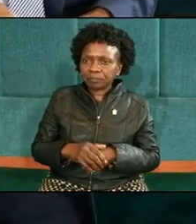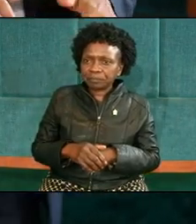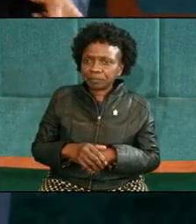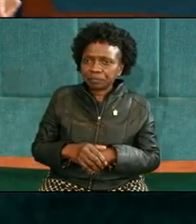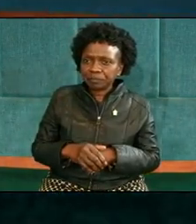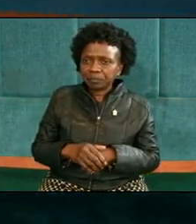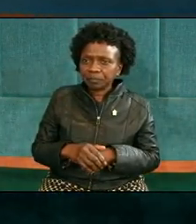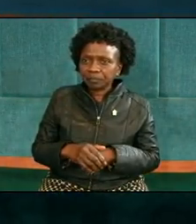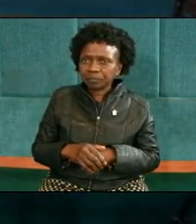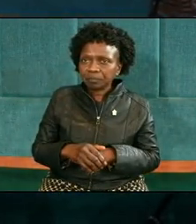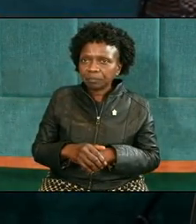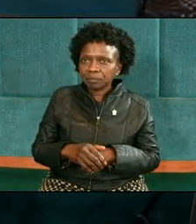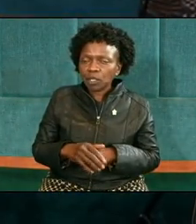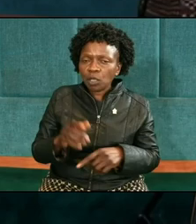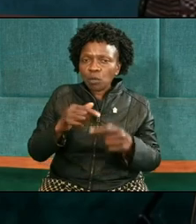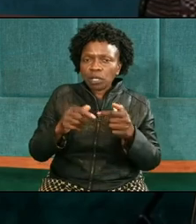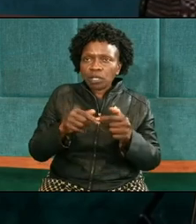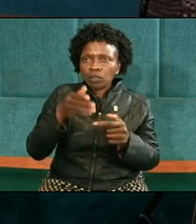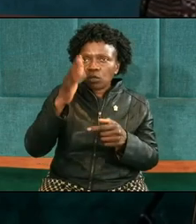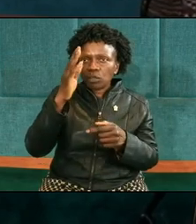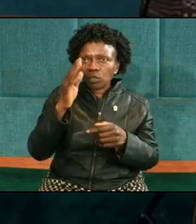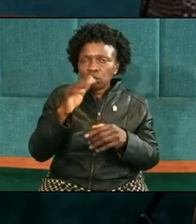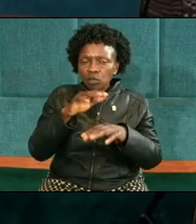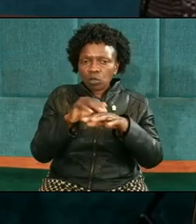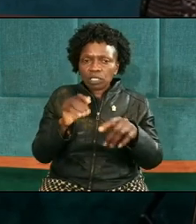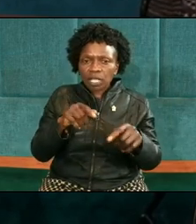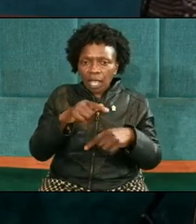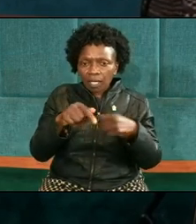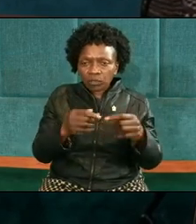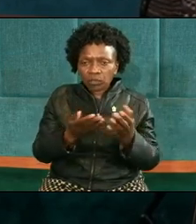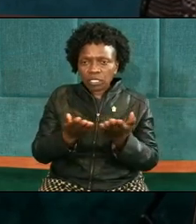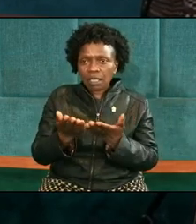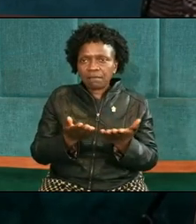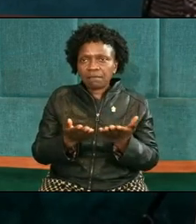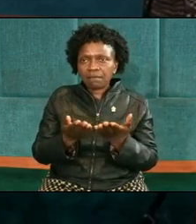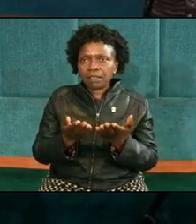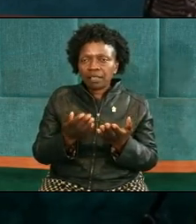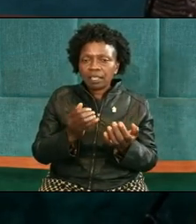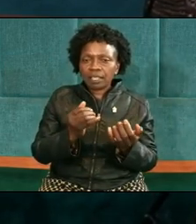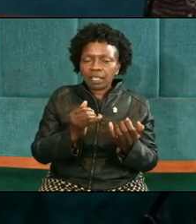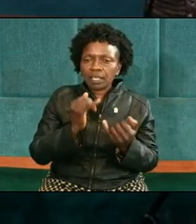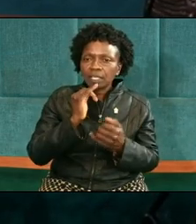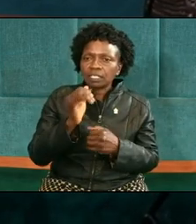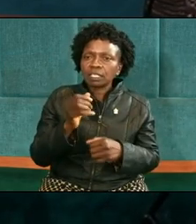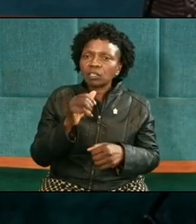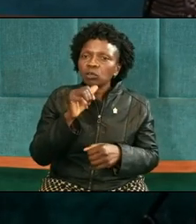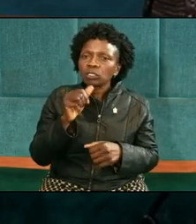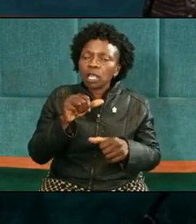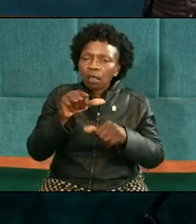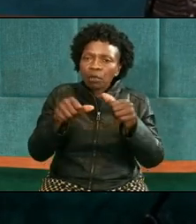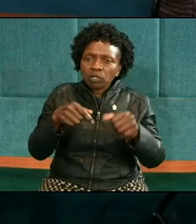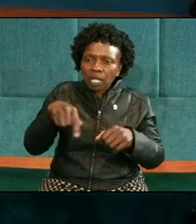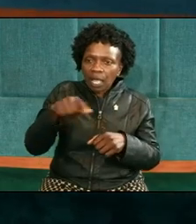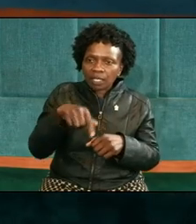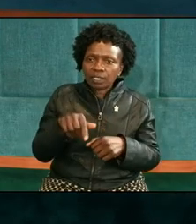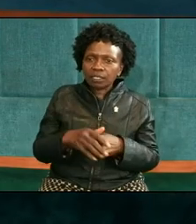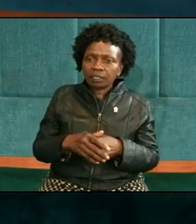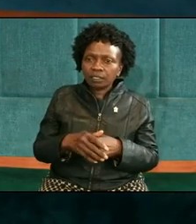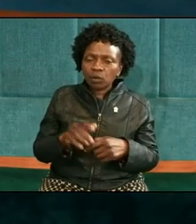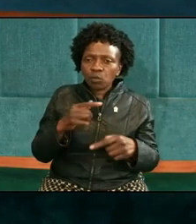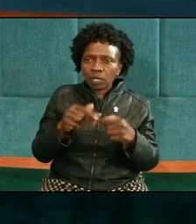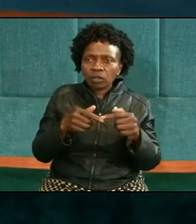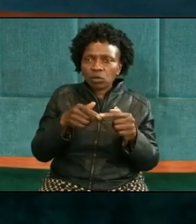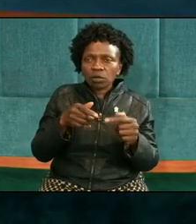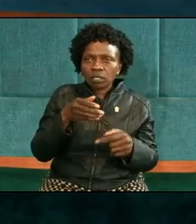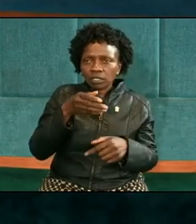Hey. When God calls us to serve, it's not about us. Hey, when God